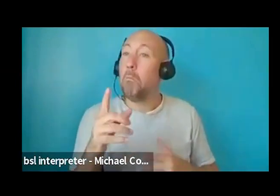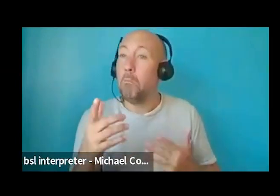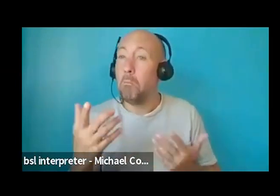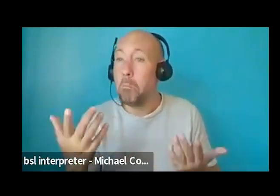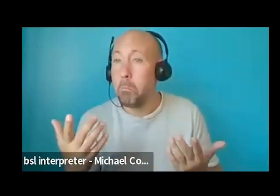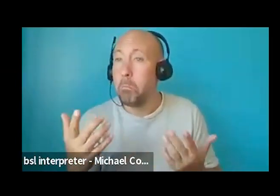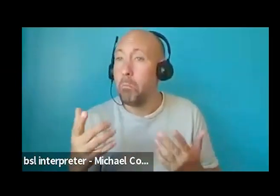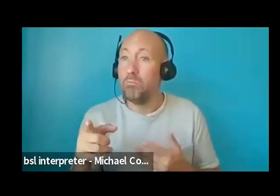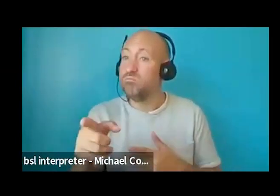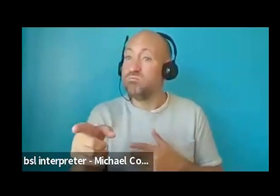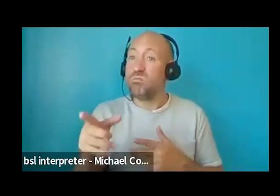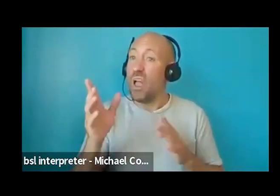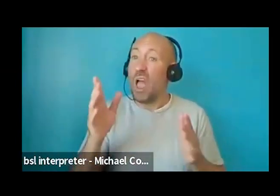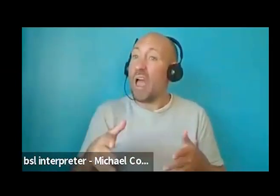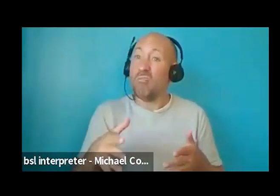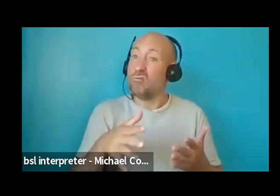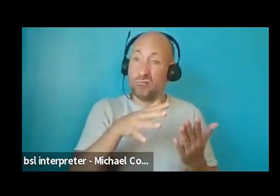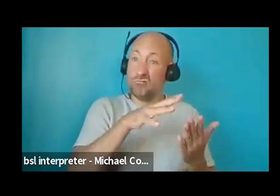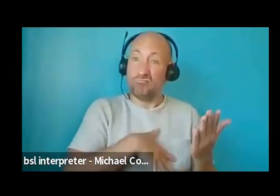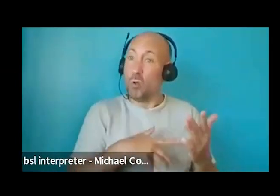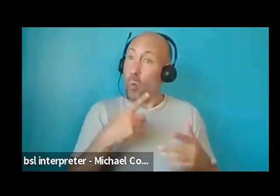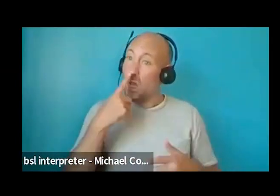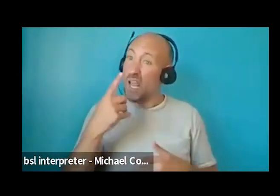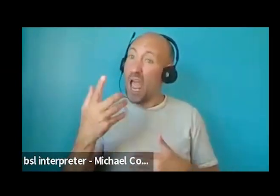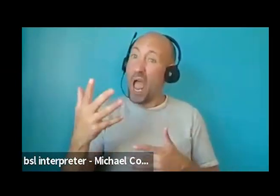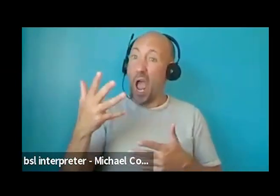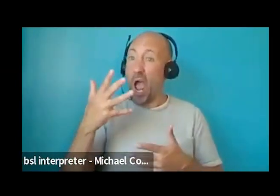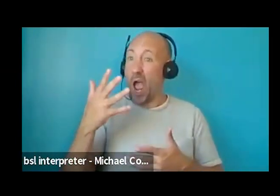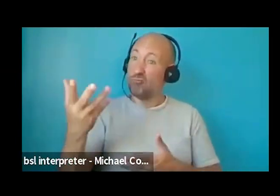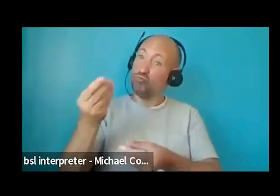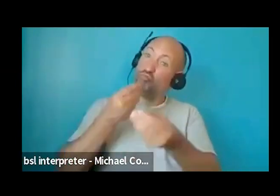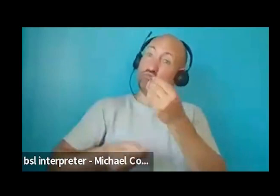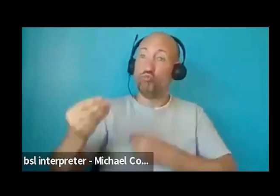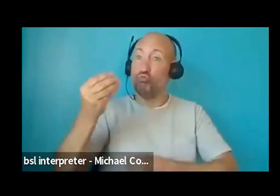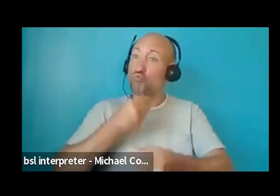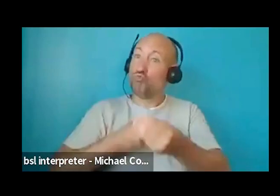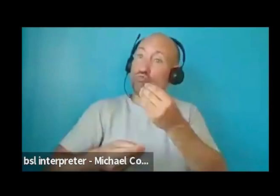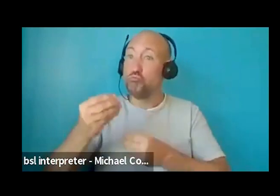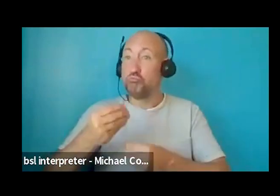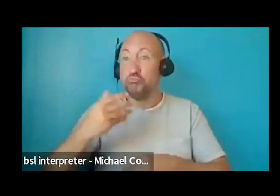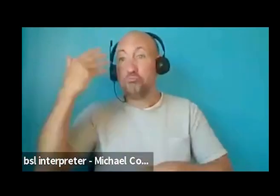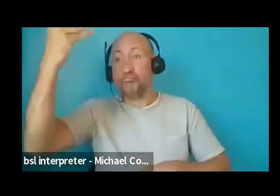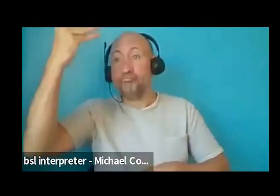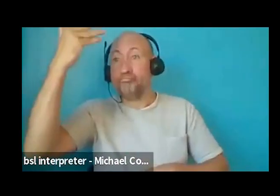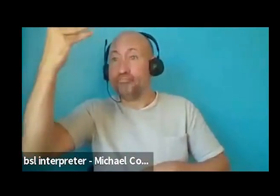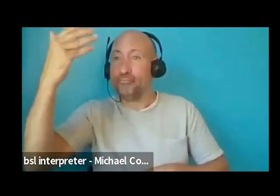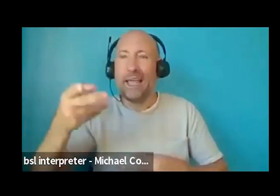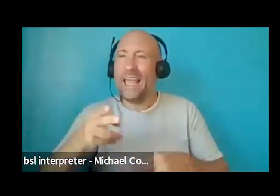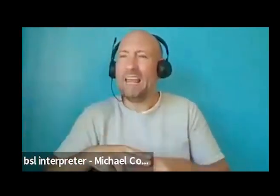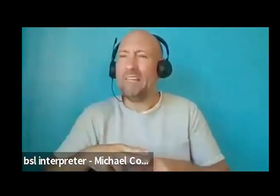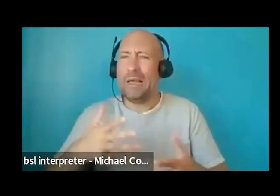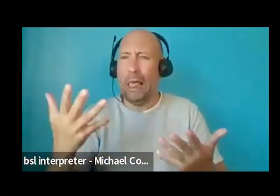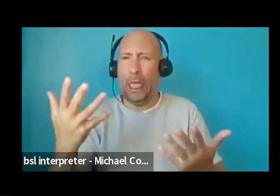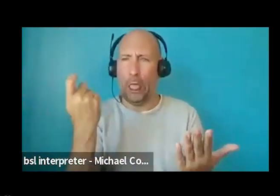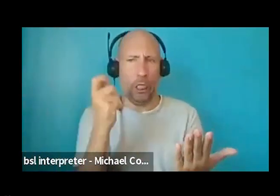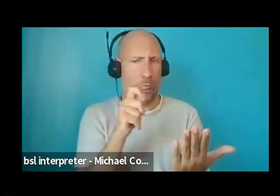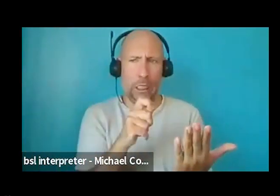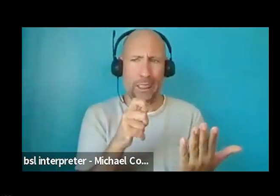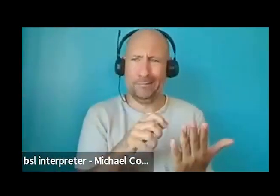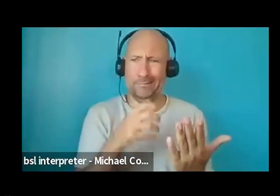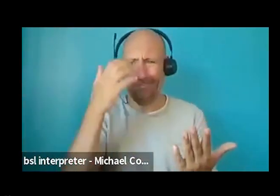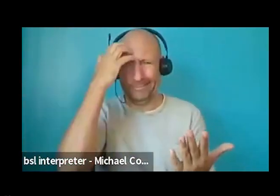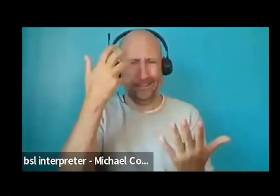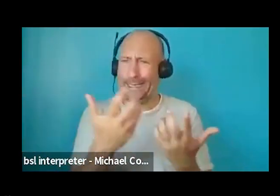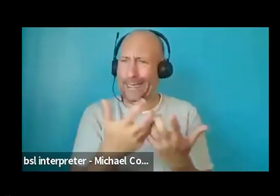receiving a video presentation or an audio file if writing is problematic for you. But